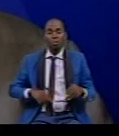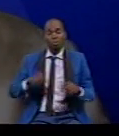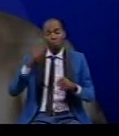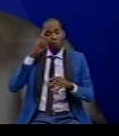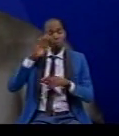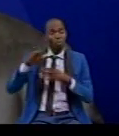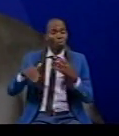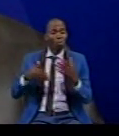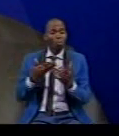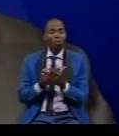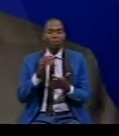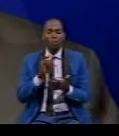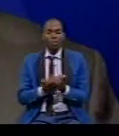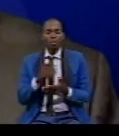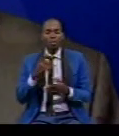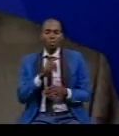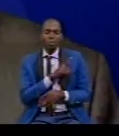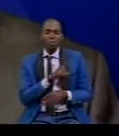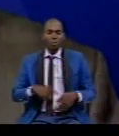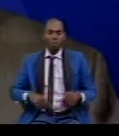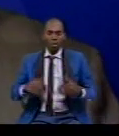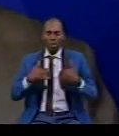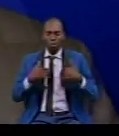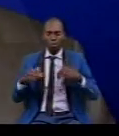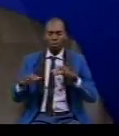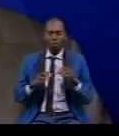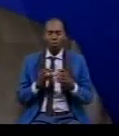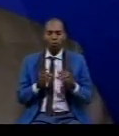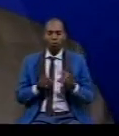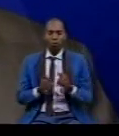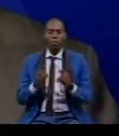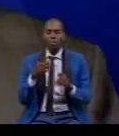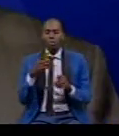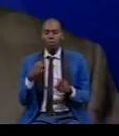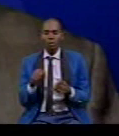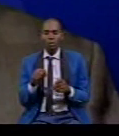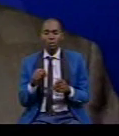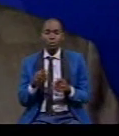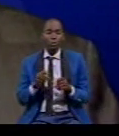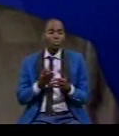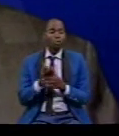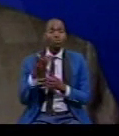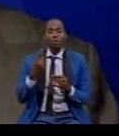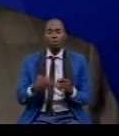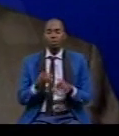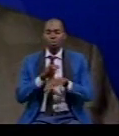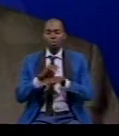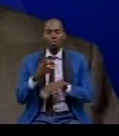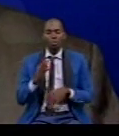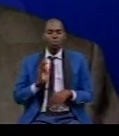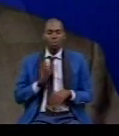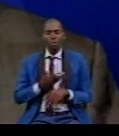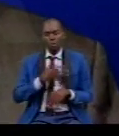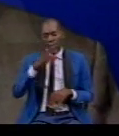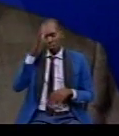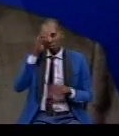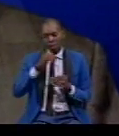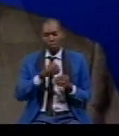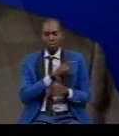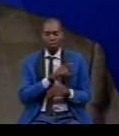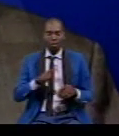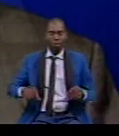that do it, and then I come into the picture. They cover their sin.